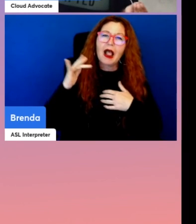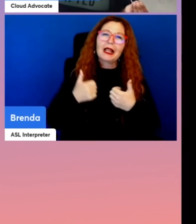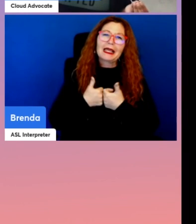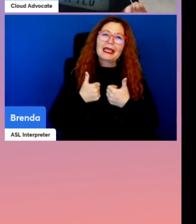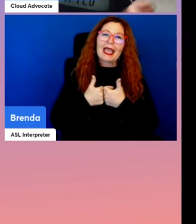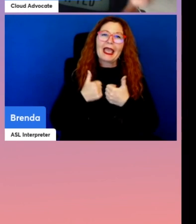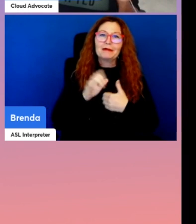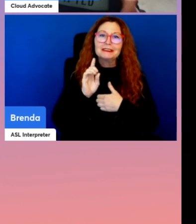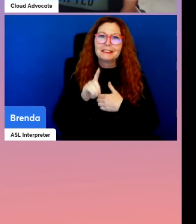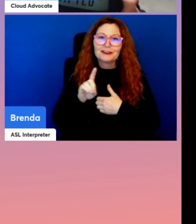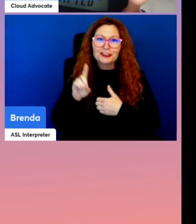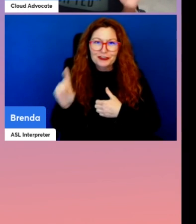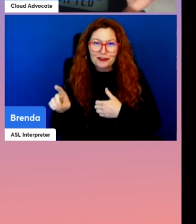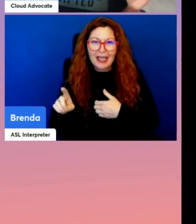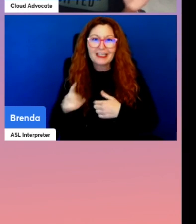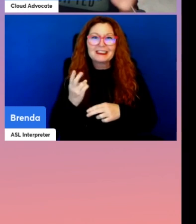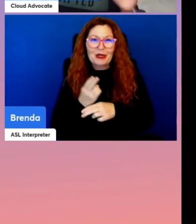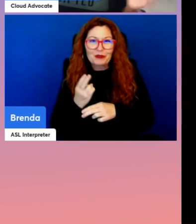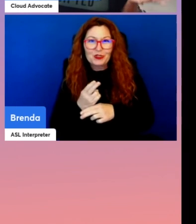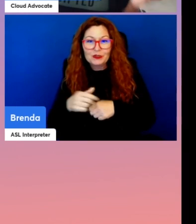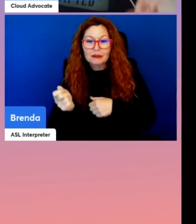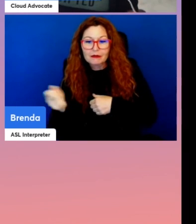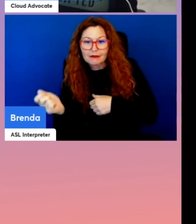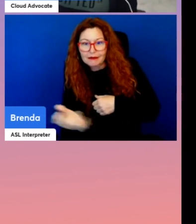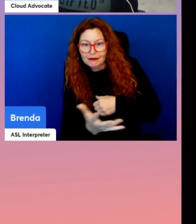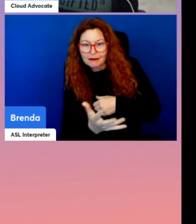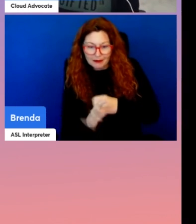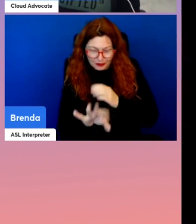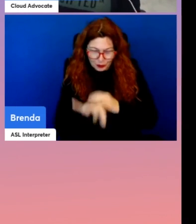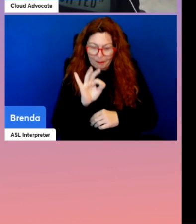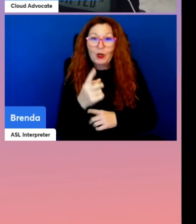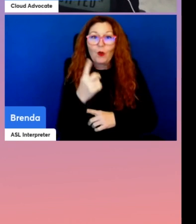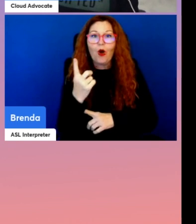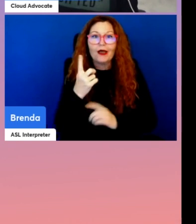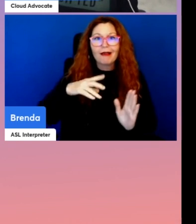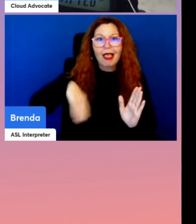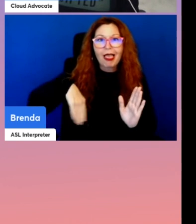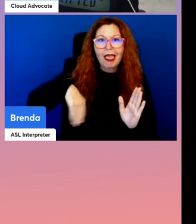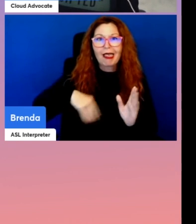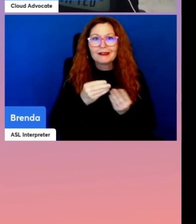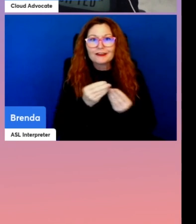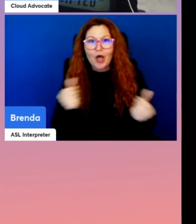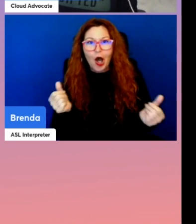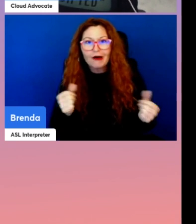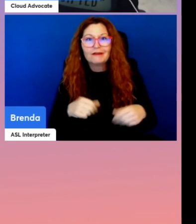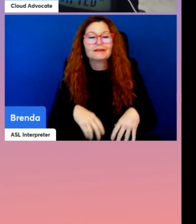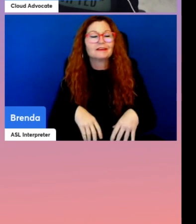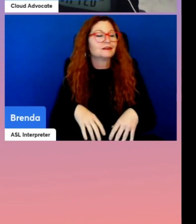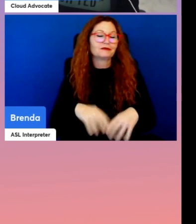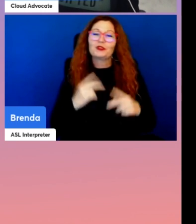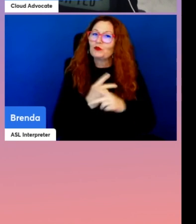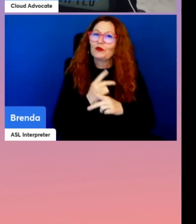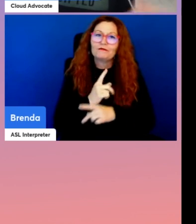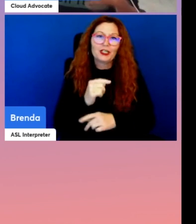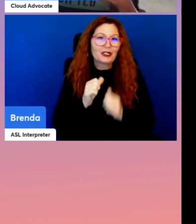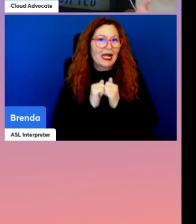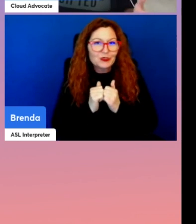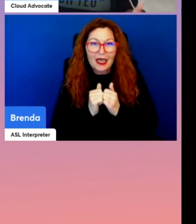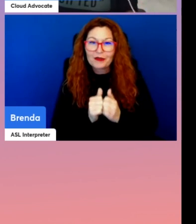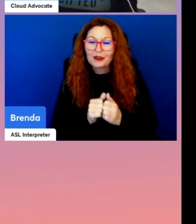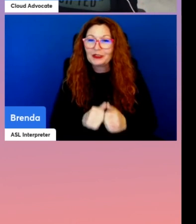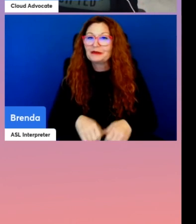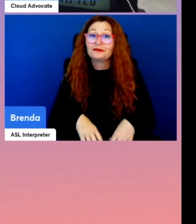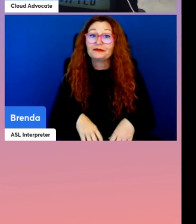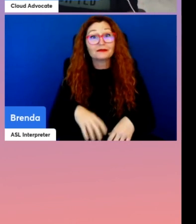the sabotage that I haven't worked through, and you'll see me sweat in real time, and we'll figure it out together and we'll have fun. And that's how we